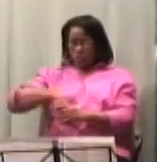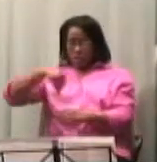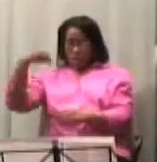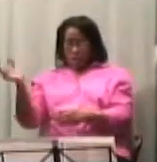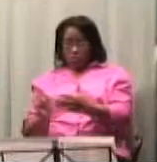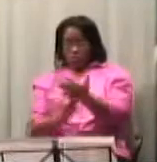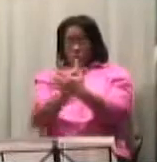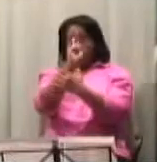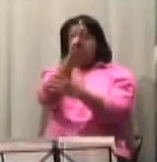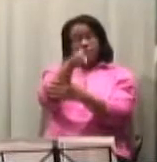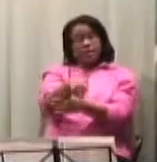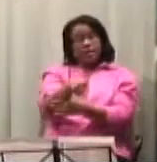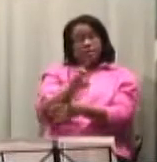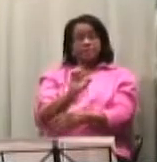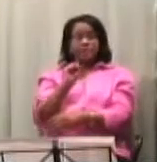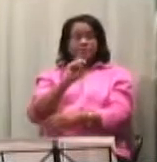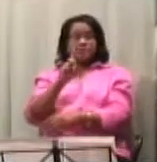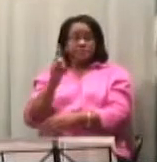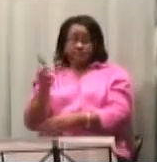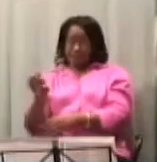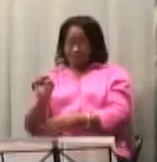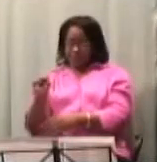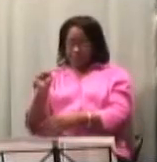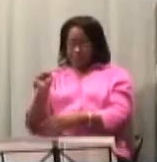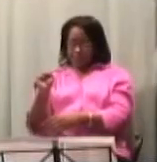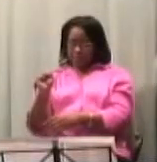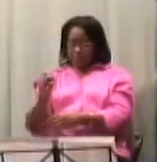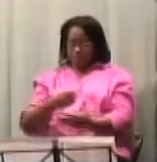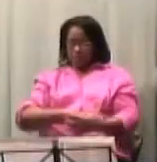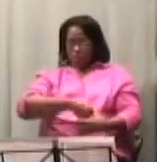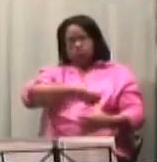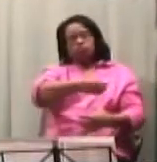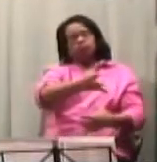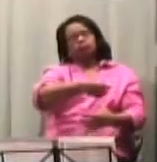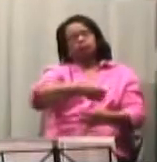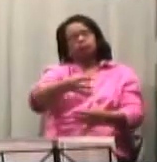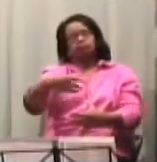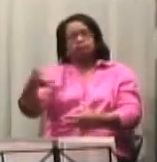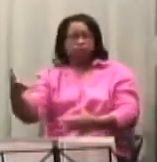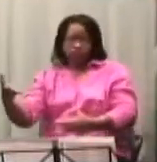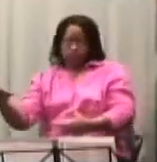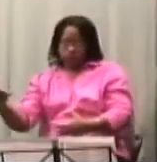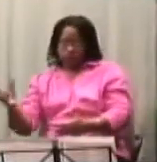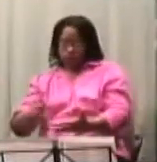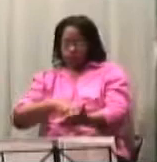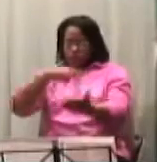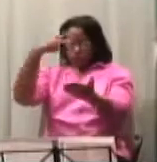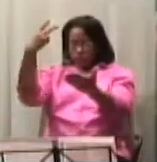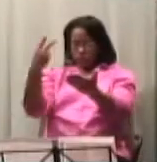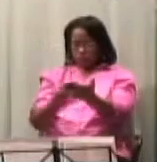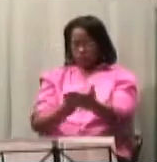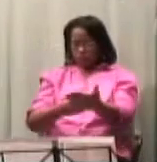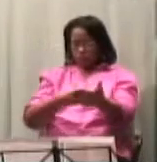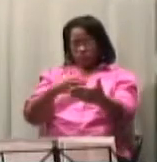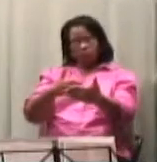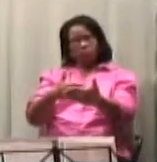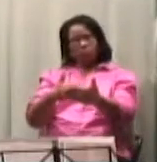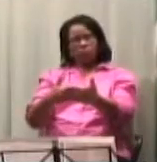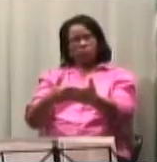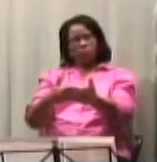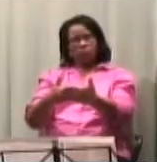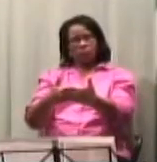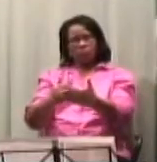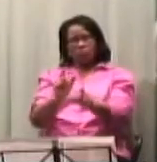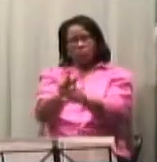sow. As he sowed, some seeds fell on the edge of the path, and the birds